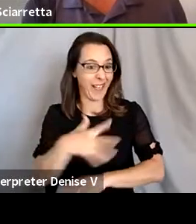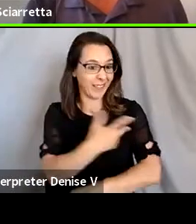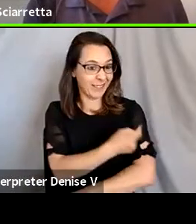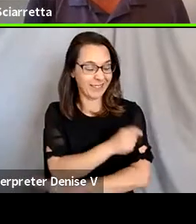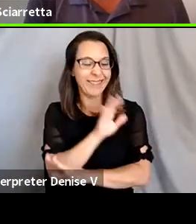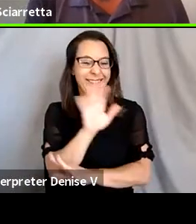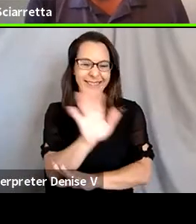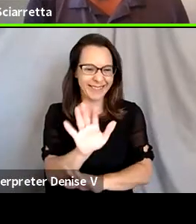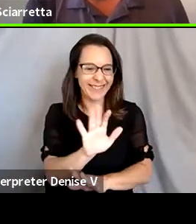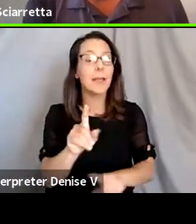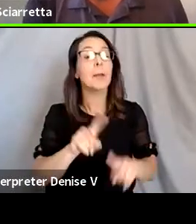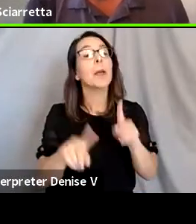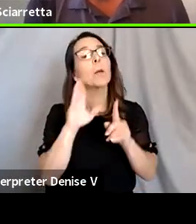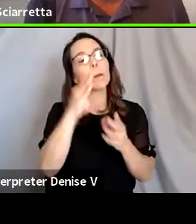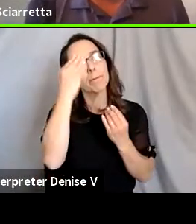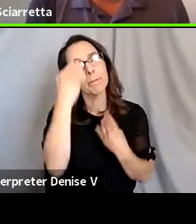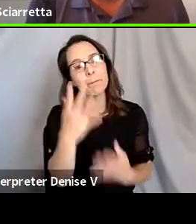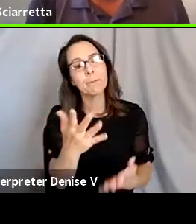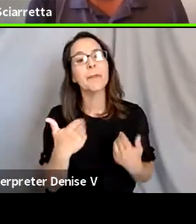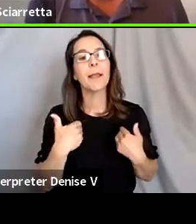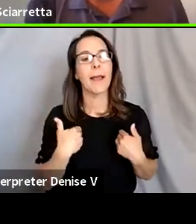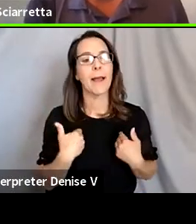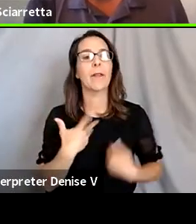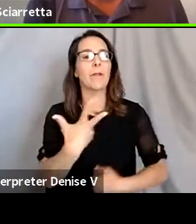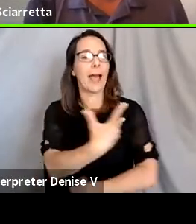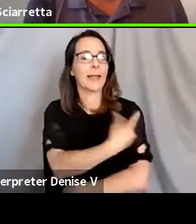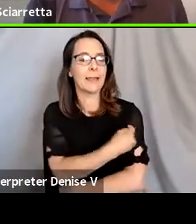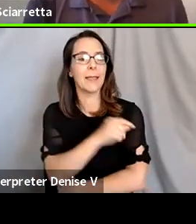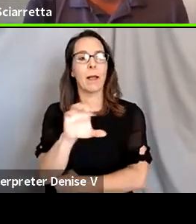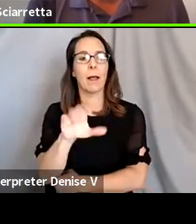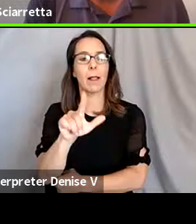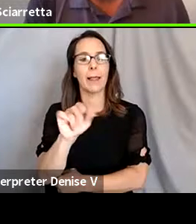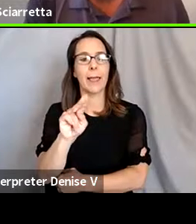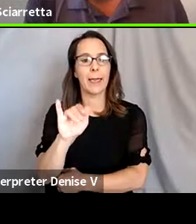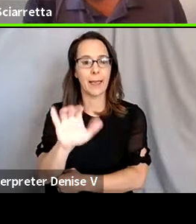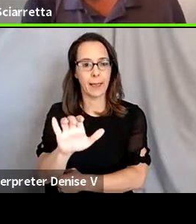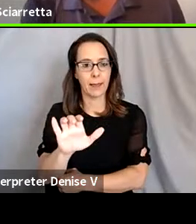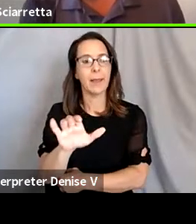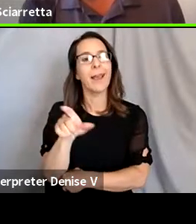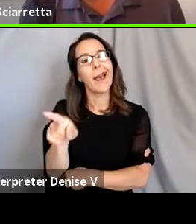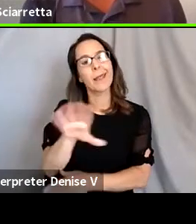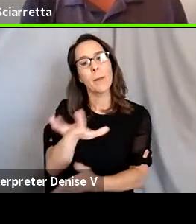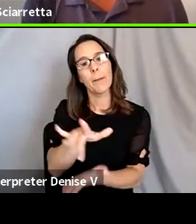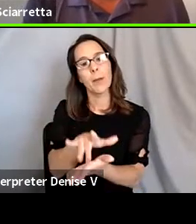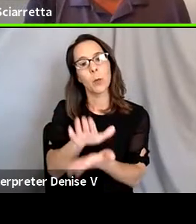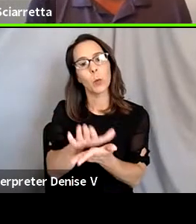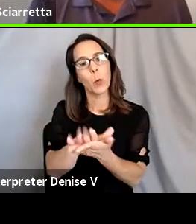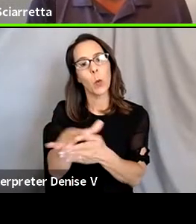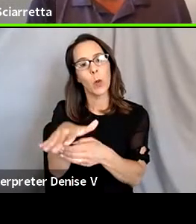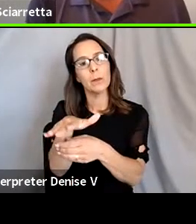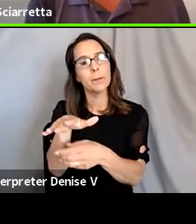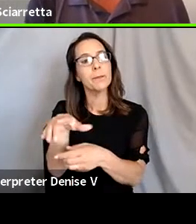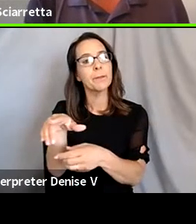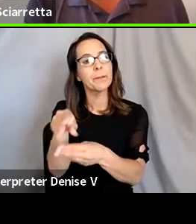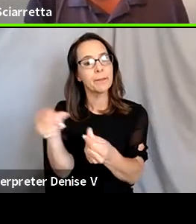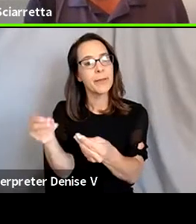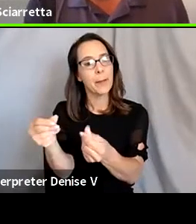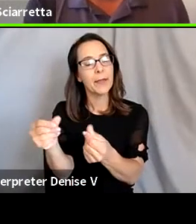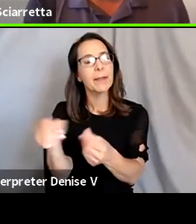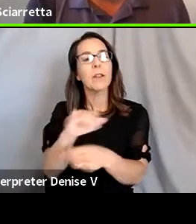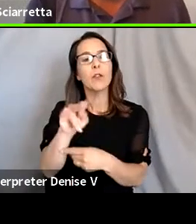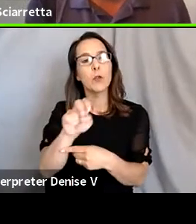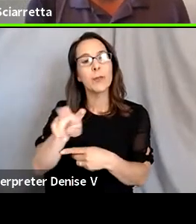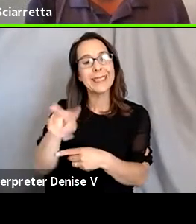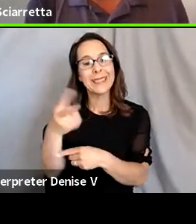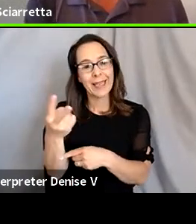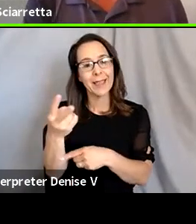we are hosting a vaccine clinic on our middle school campus on June 2nd from 3 to